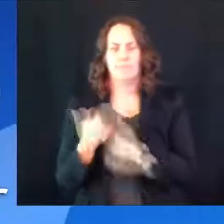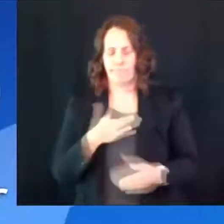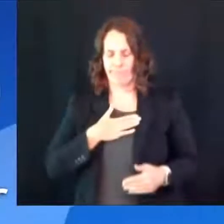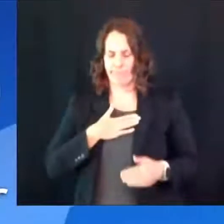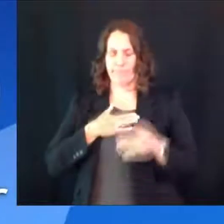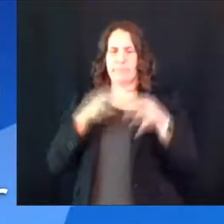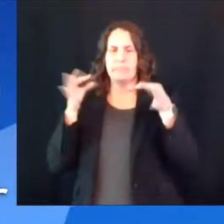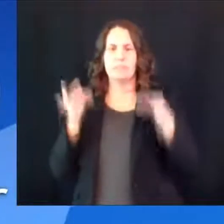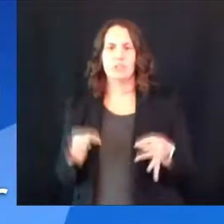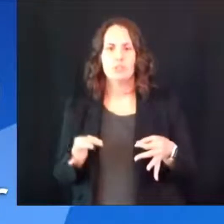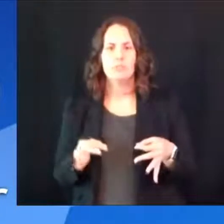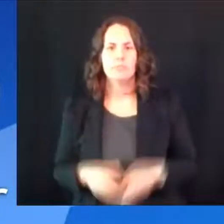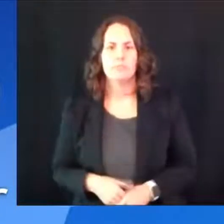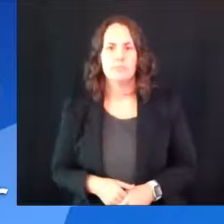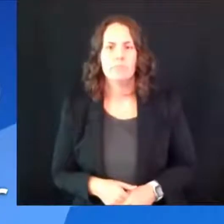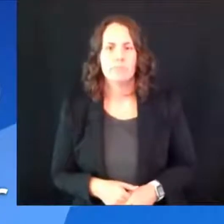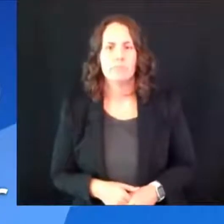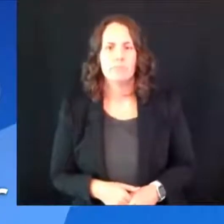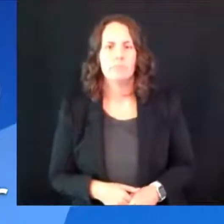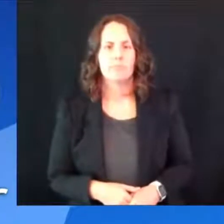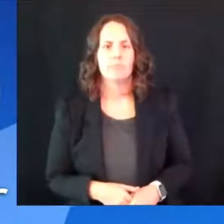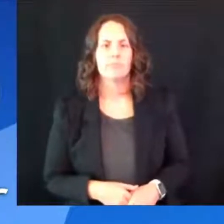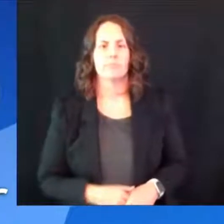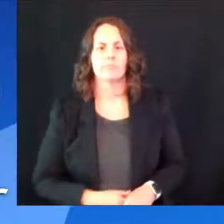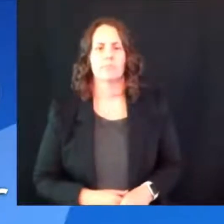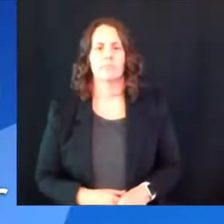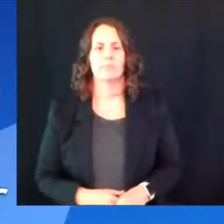Fox 6 in Milwaukee. Madeline.